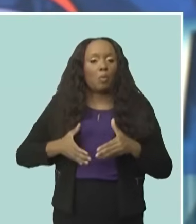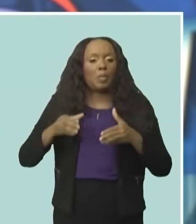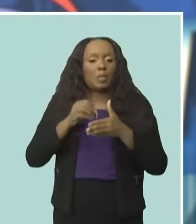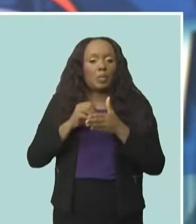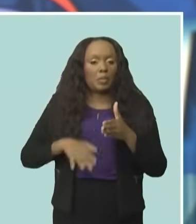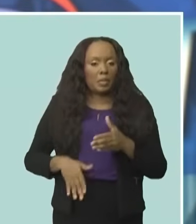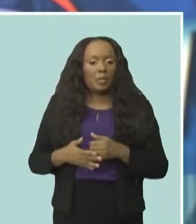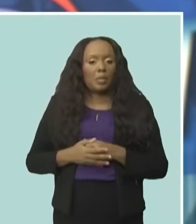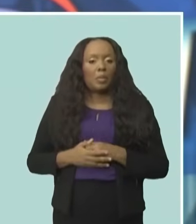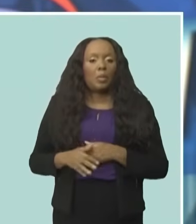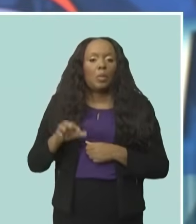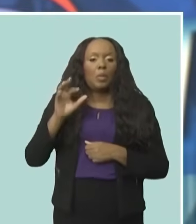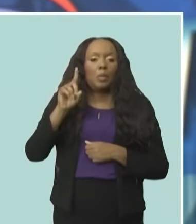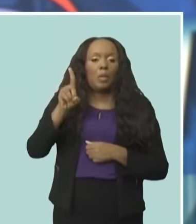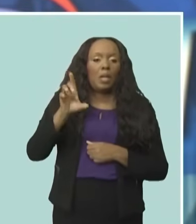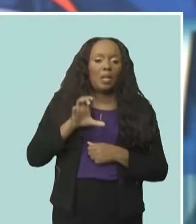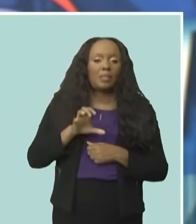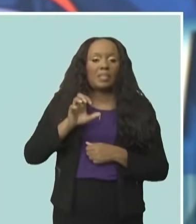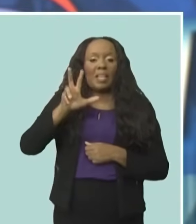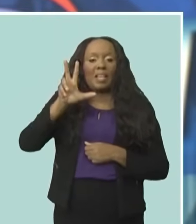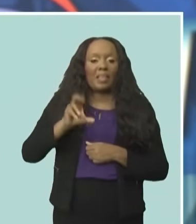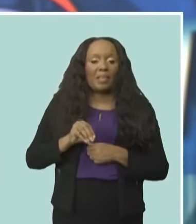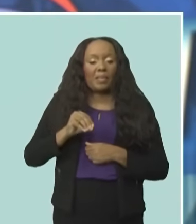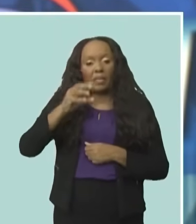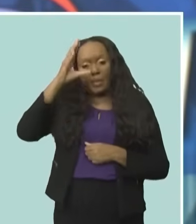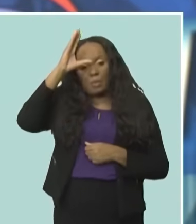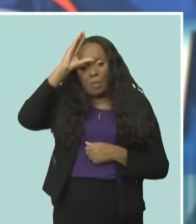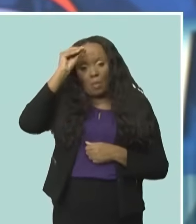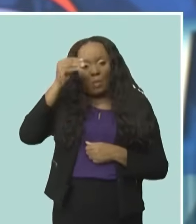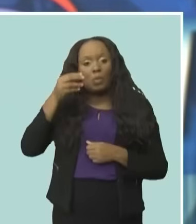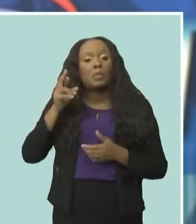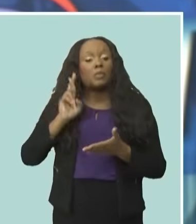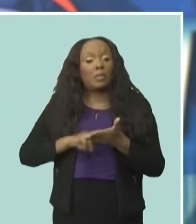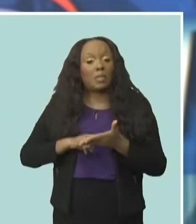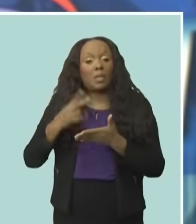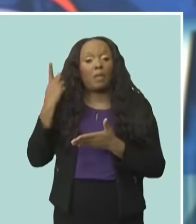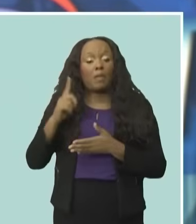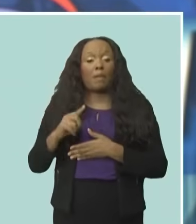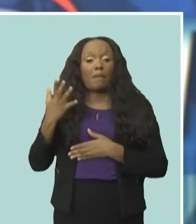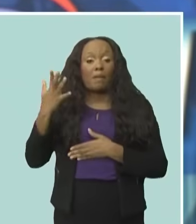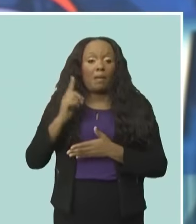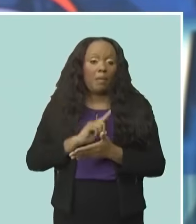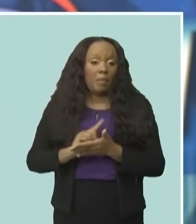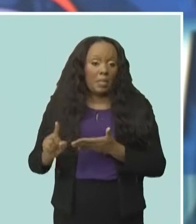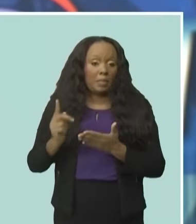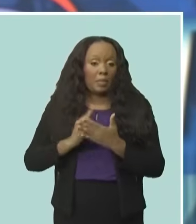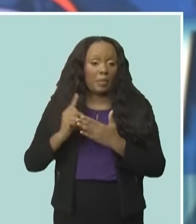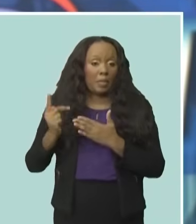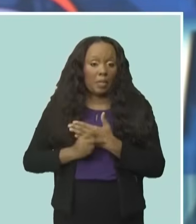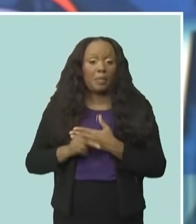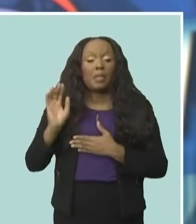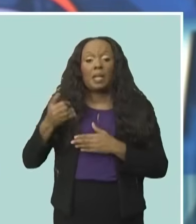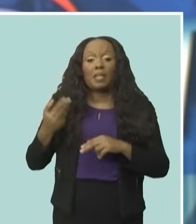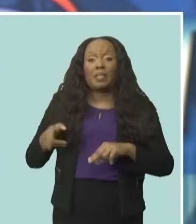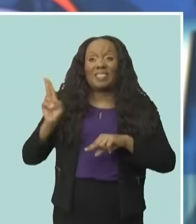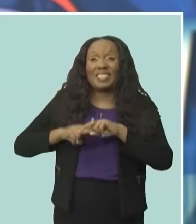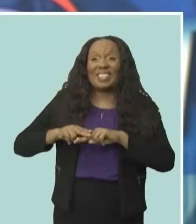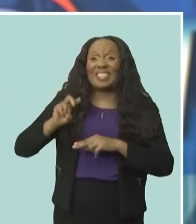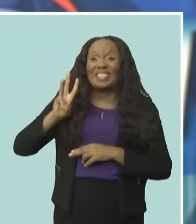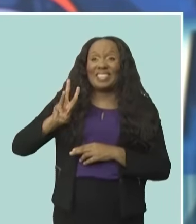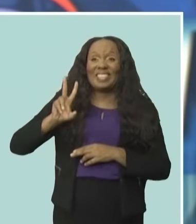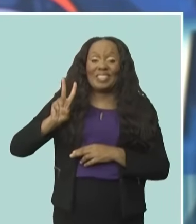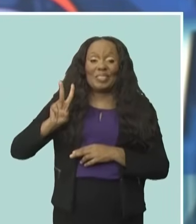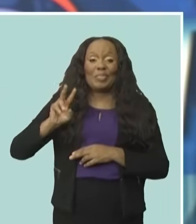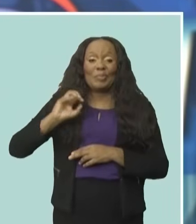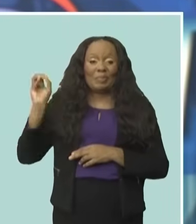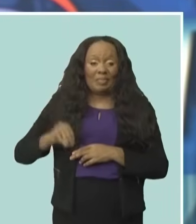of students, with 130 boys registered for the 5-week exercise. She says this is an increase of